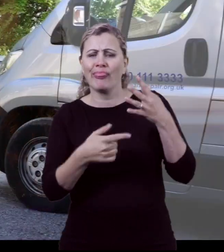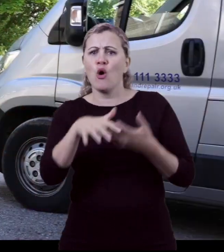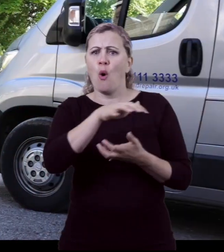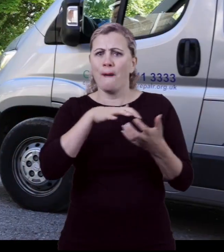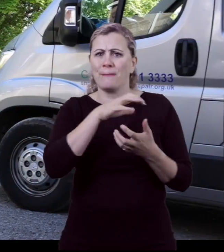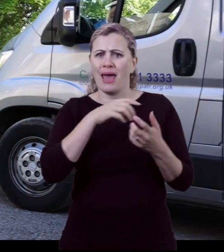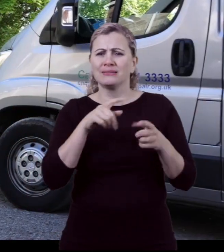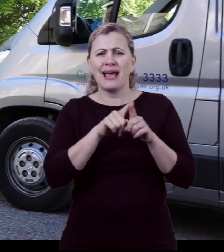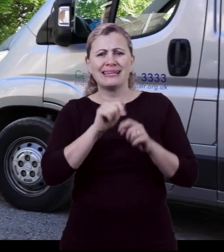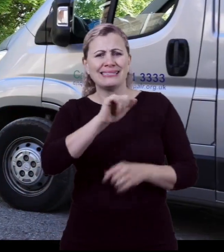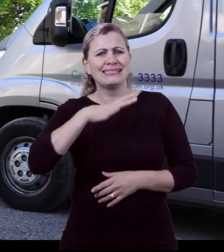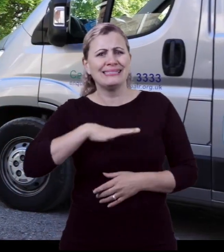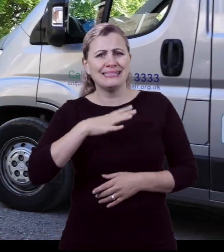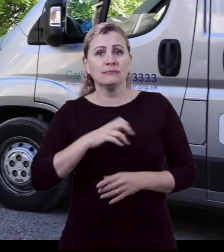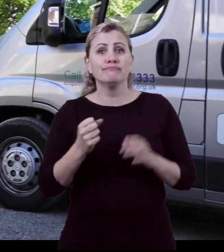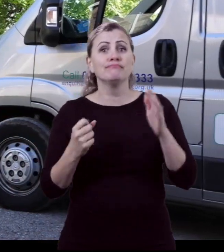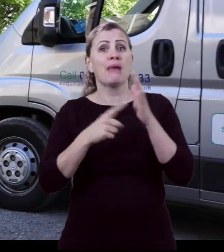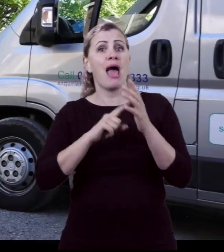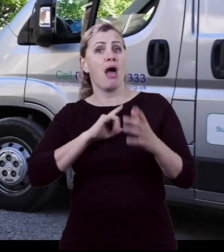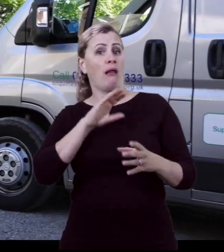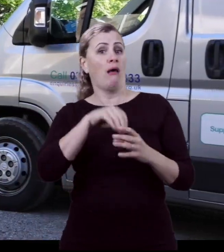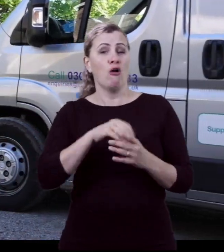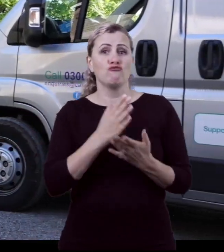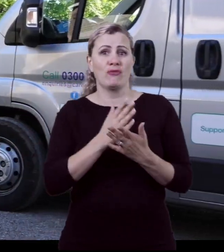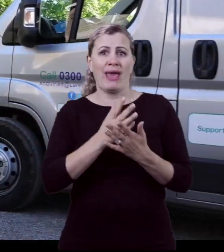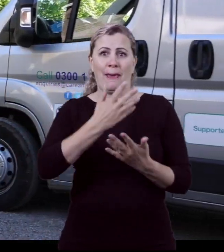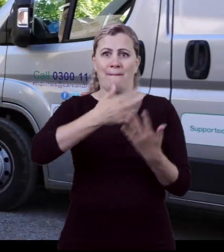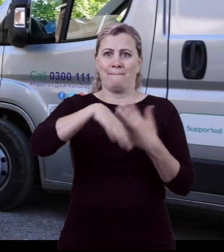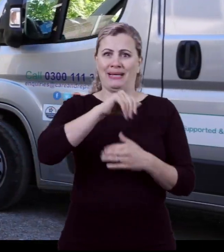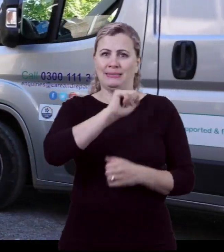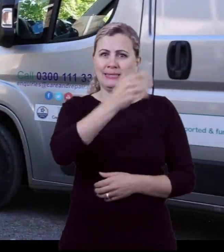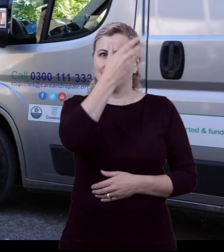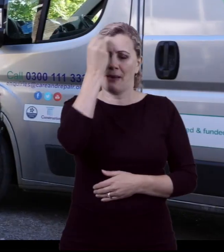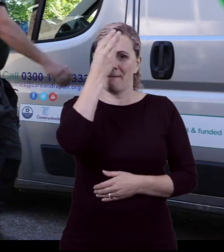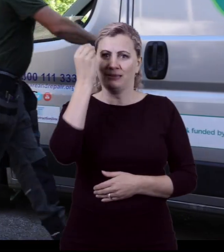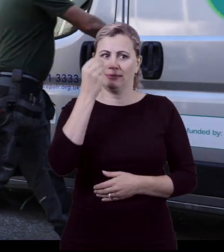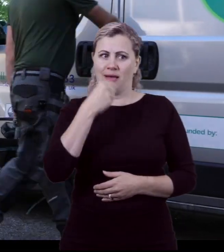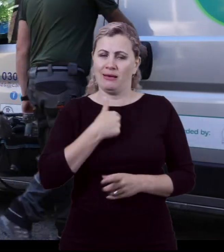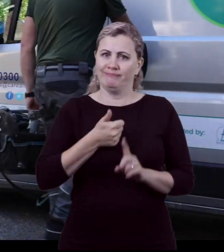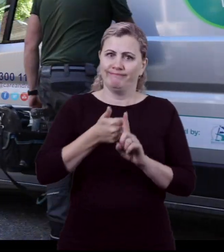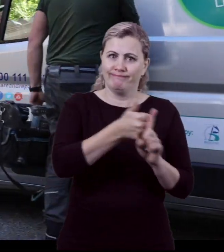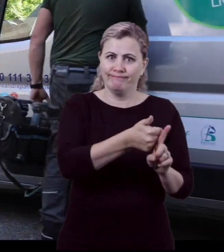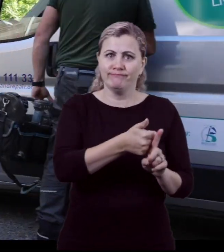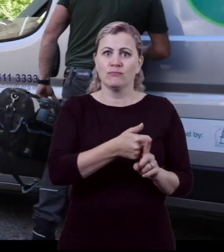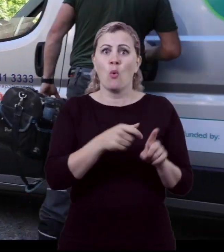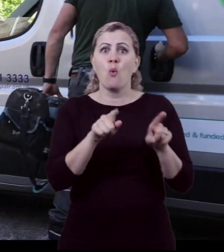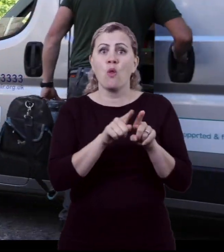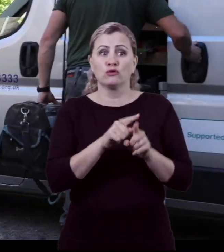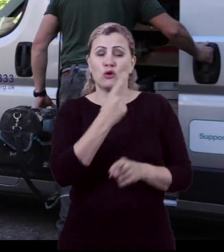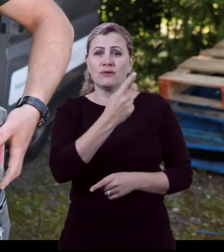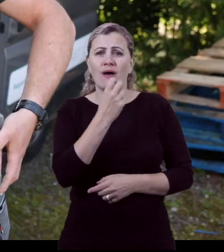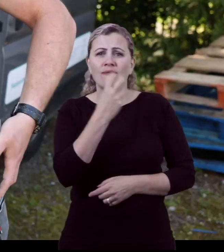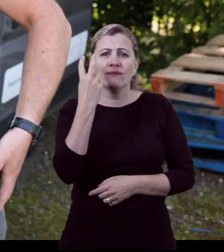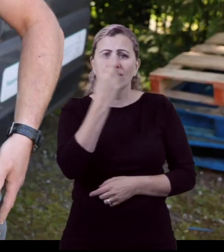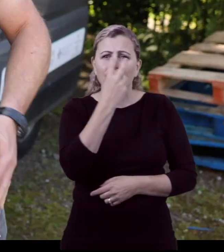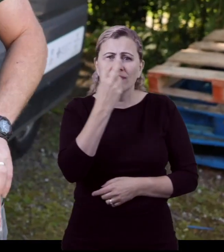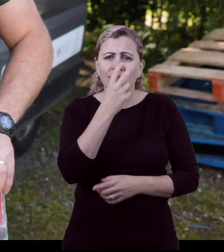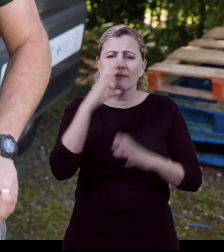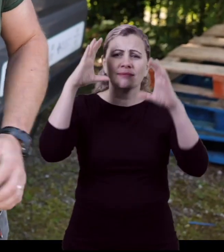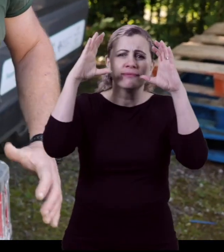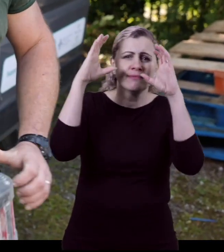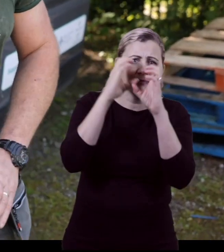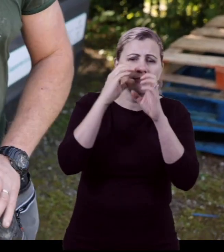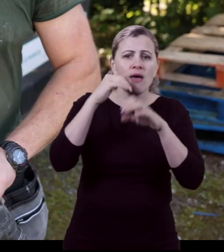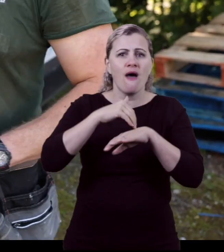health needs. The main reason I was involved was due to the mixed dementia, but she also had dual sensory loss, so cataracts in her